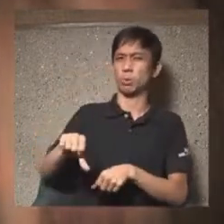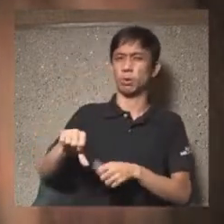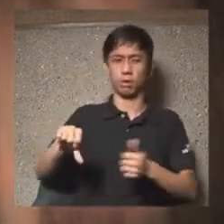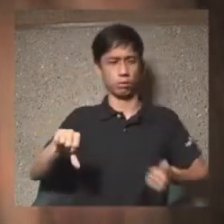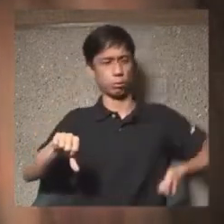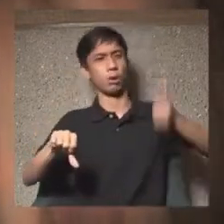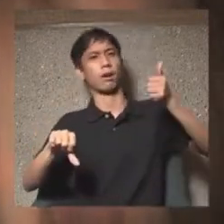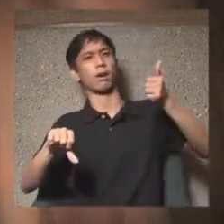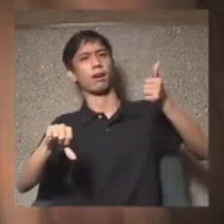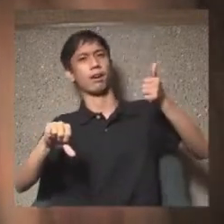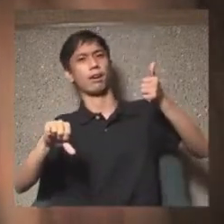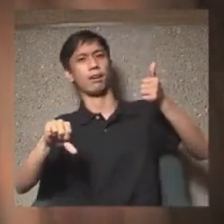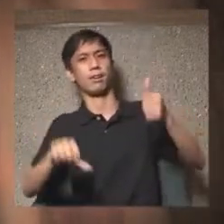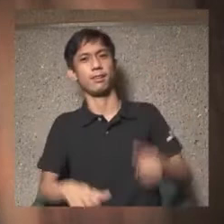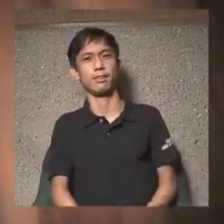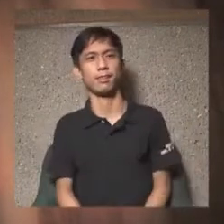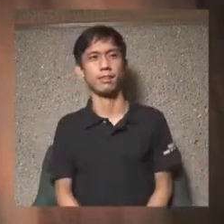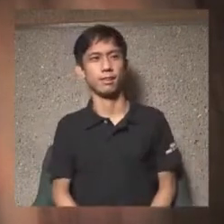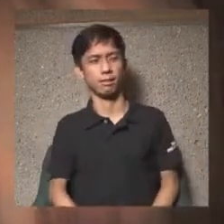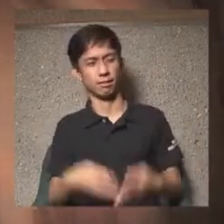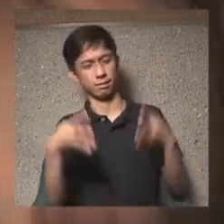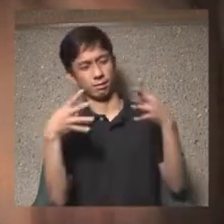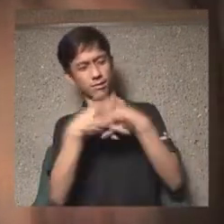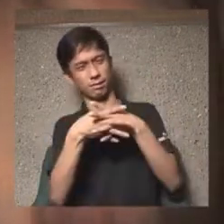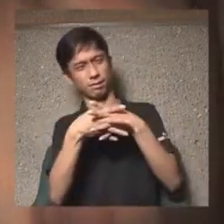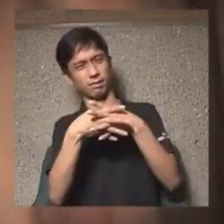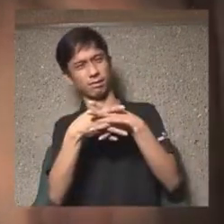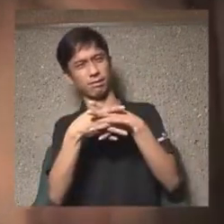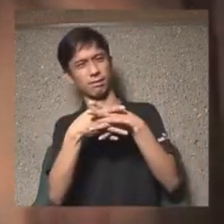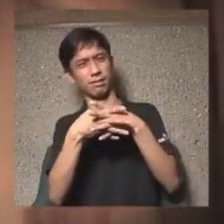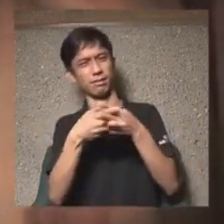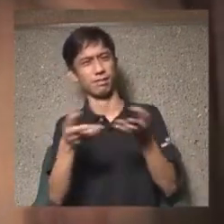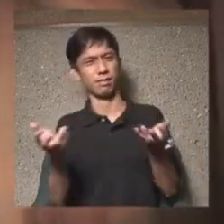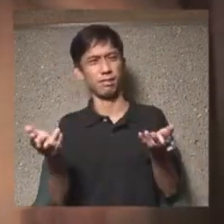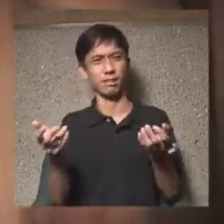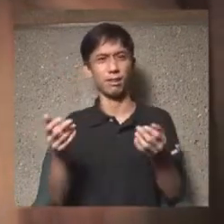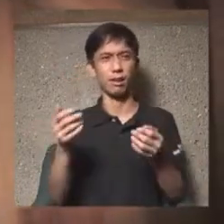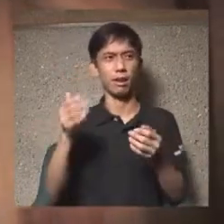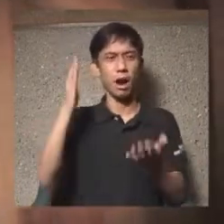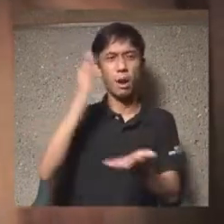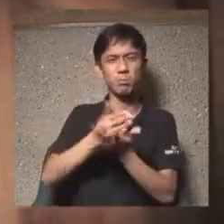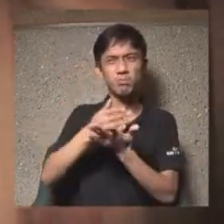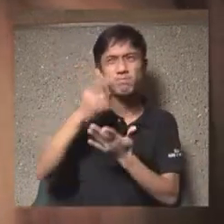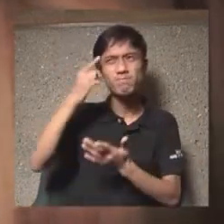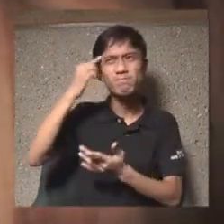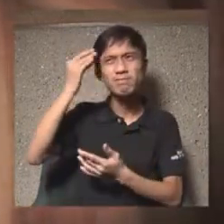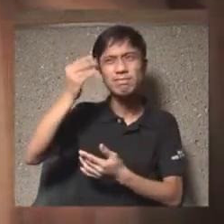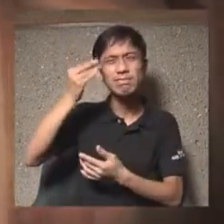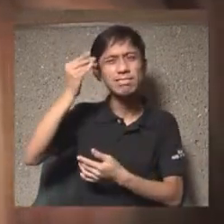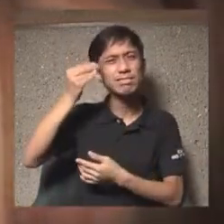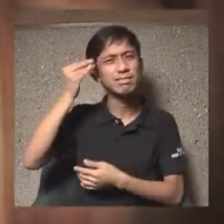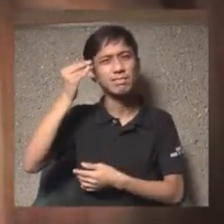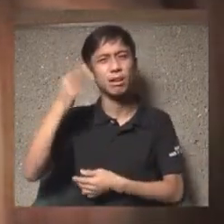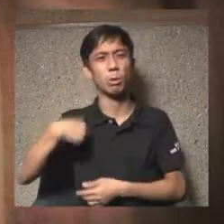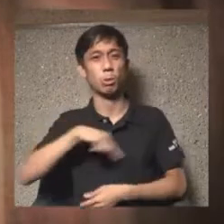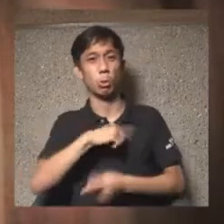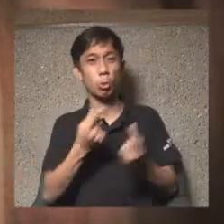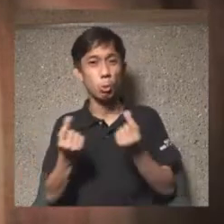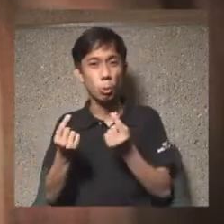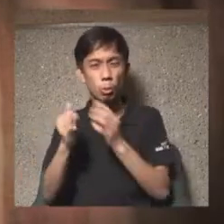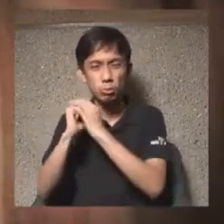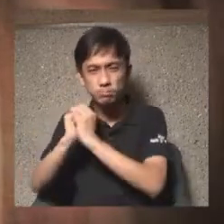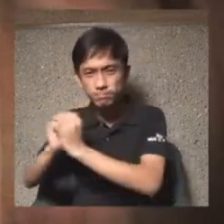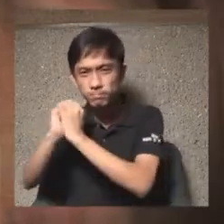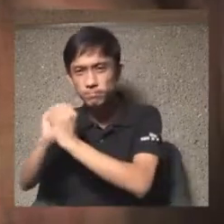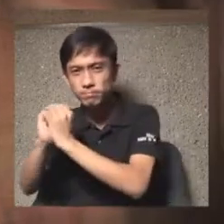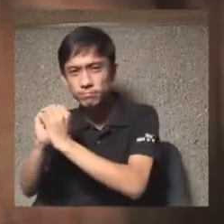true to your life now? Our preaching comes from the truth of the word of the Lord. And the truth is still